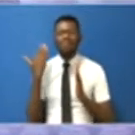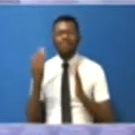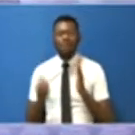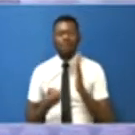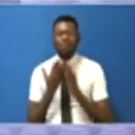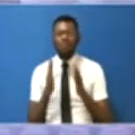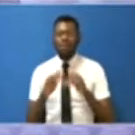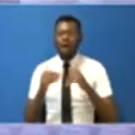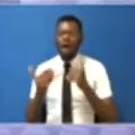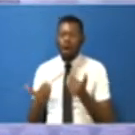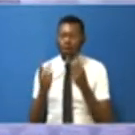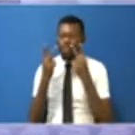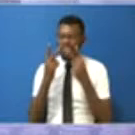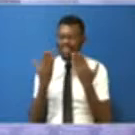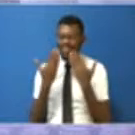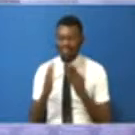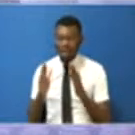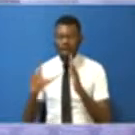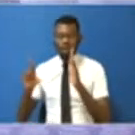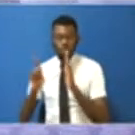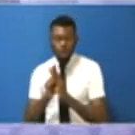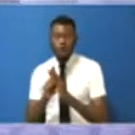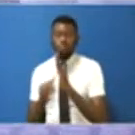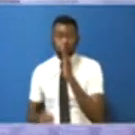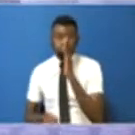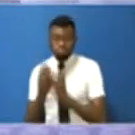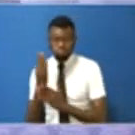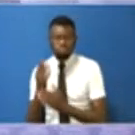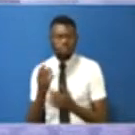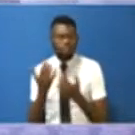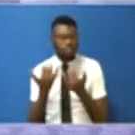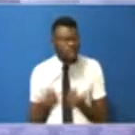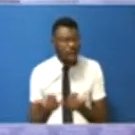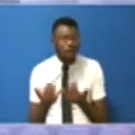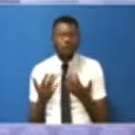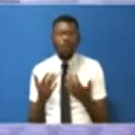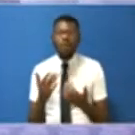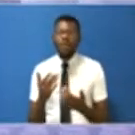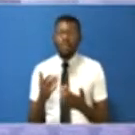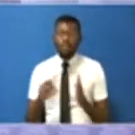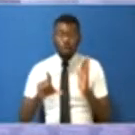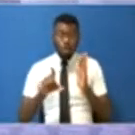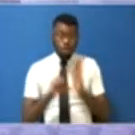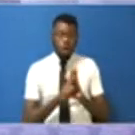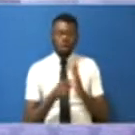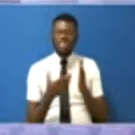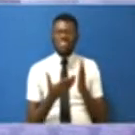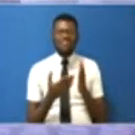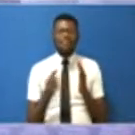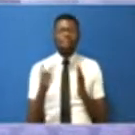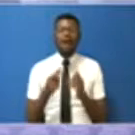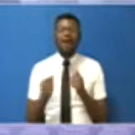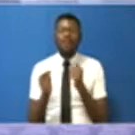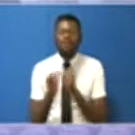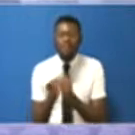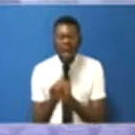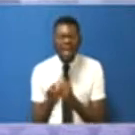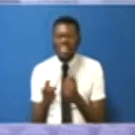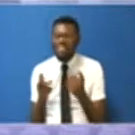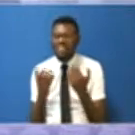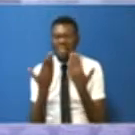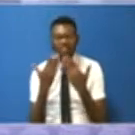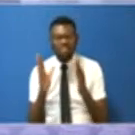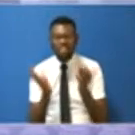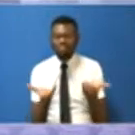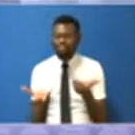formed and because it's a creature of the law it extinguishes naturally by law in november of this year look at what